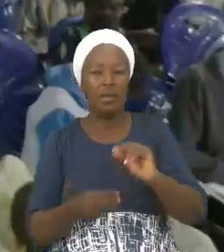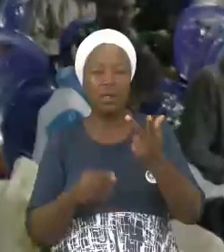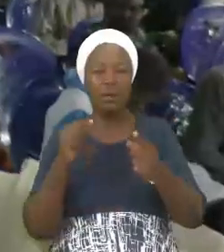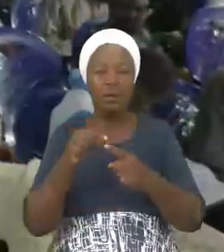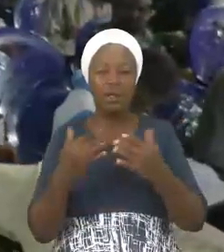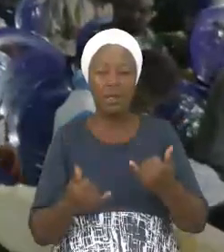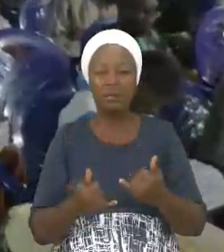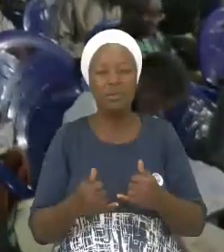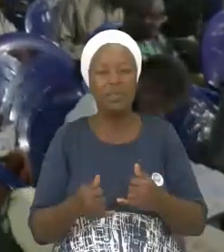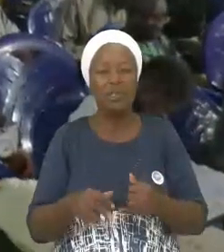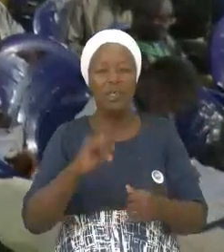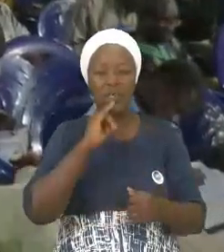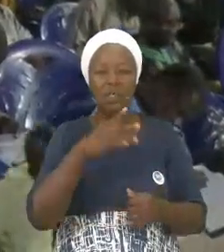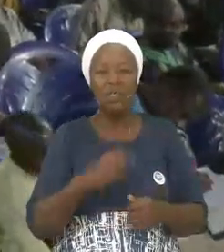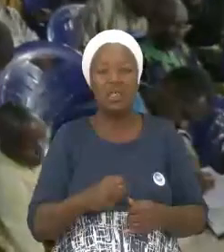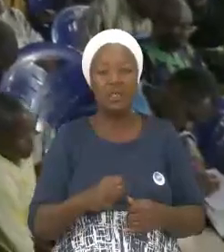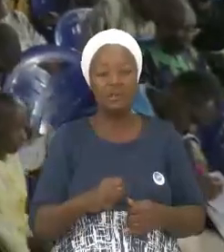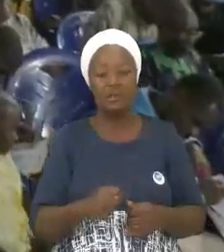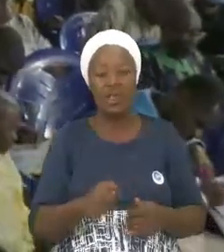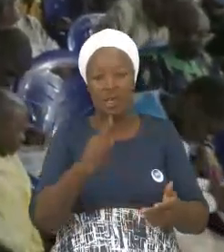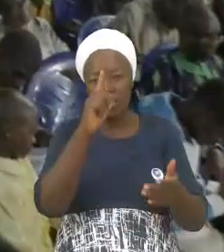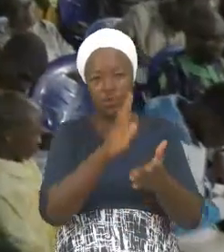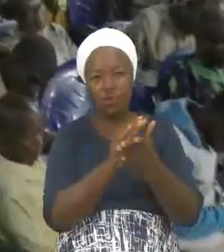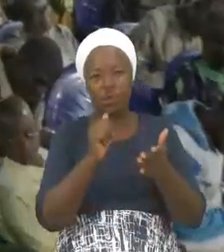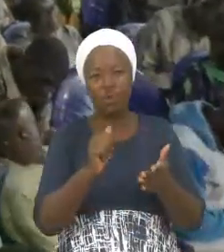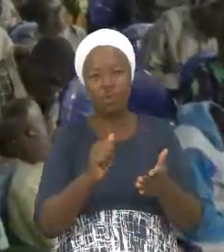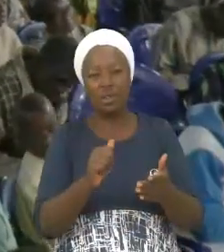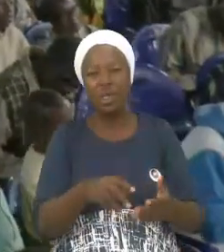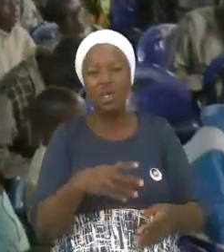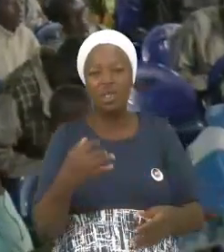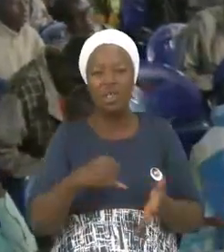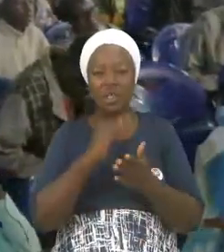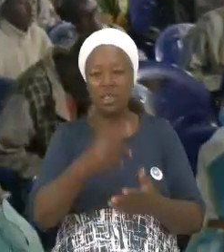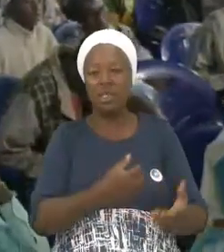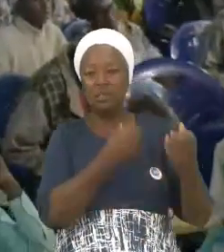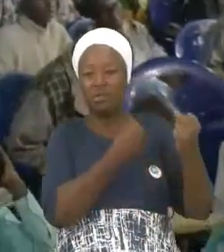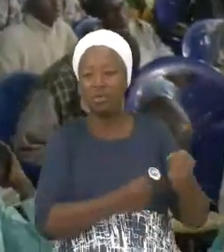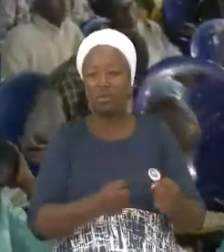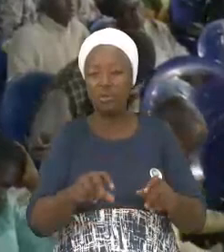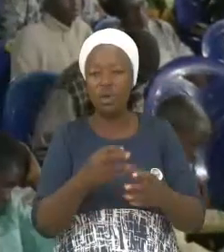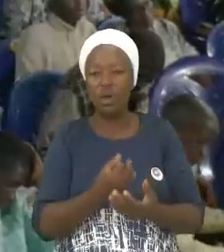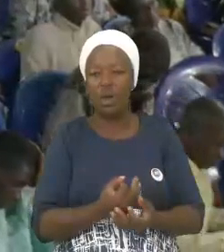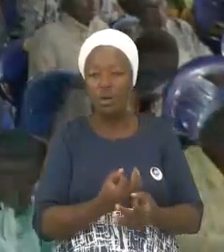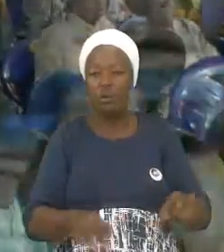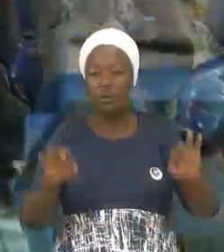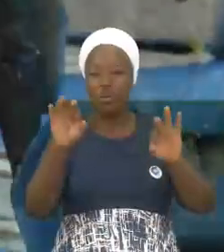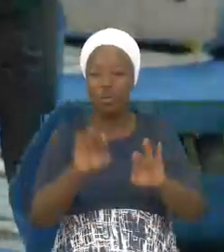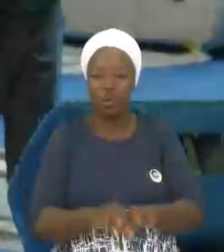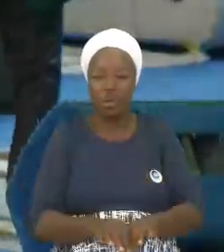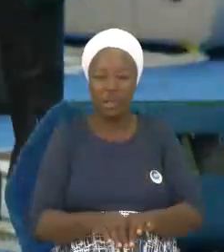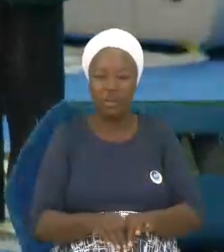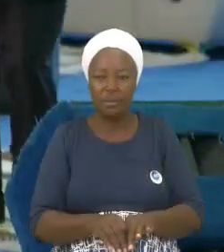is the trustworthy transformation by the Prince of